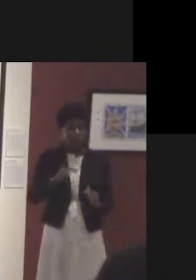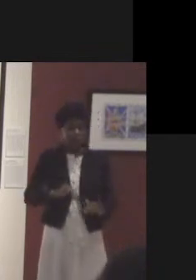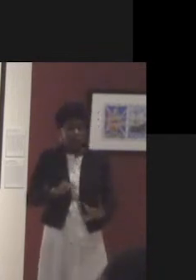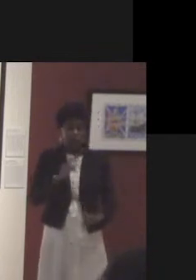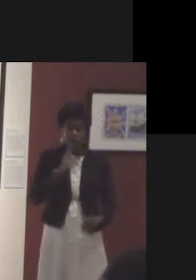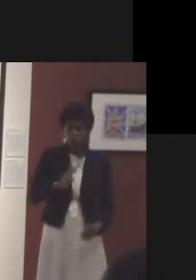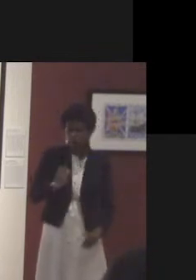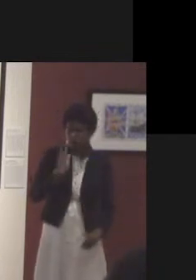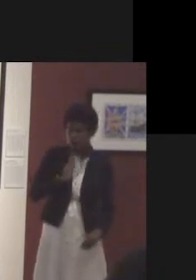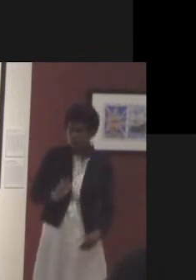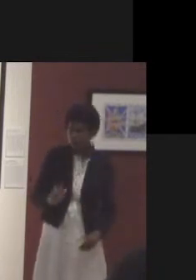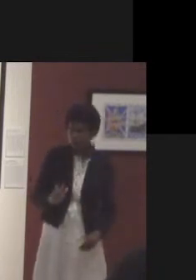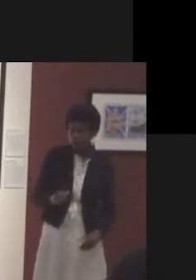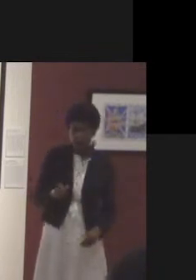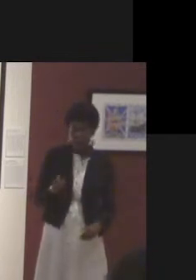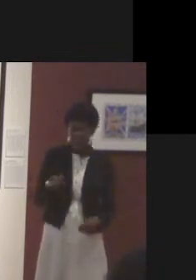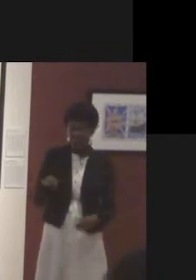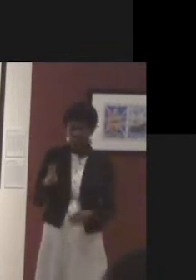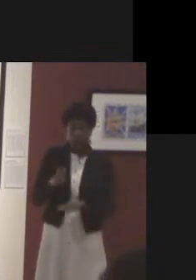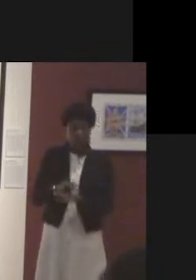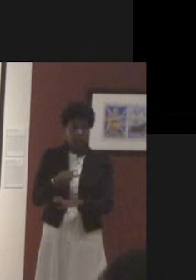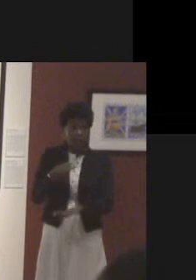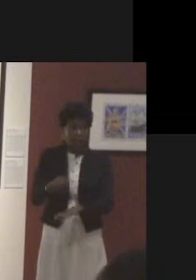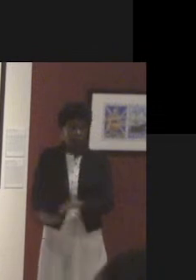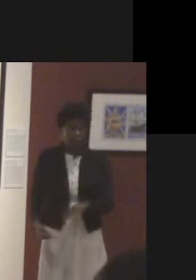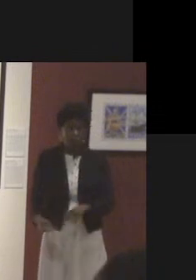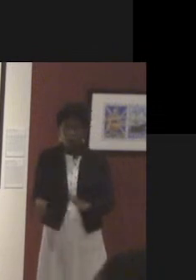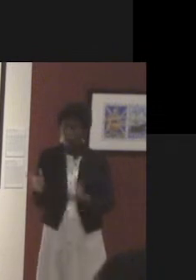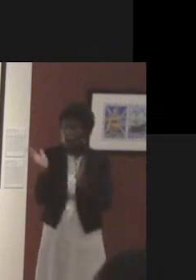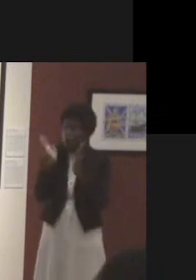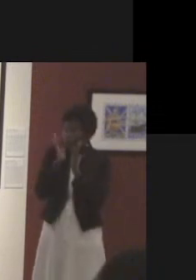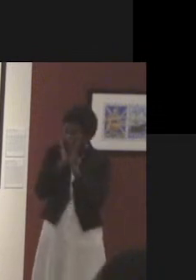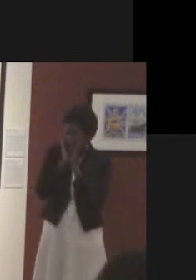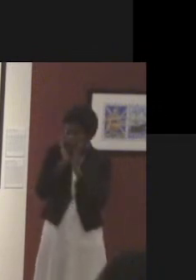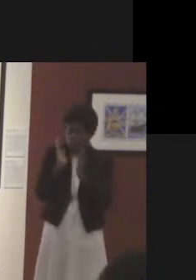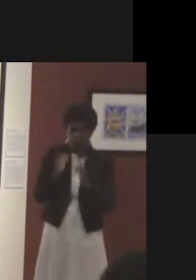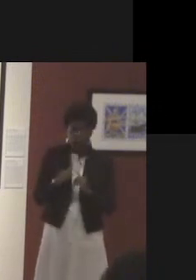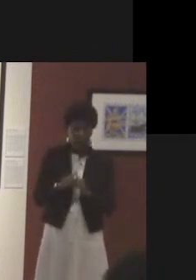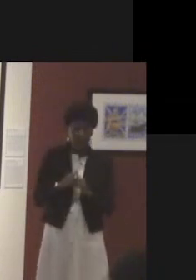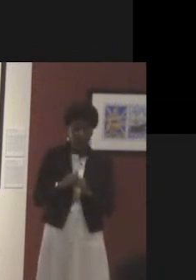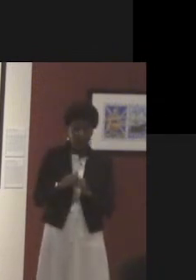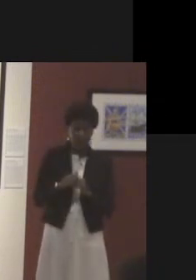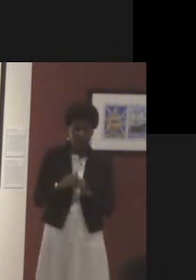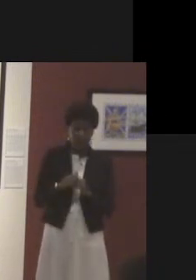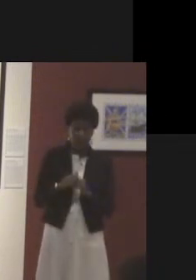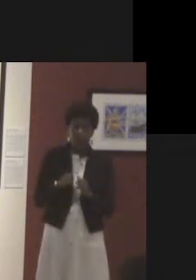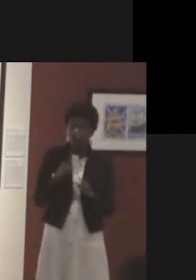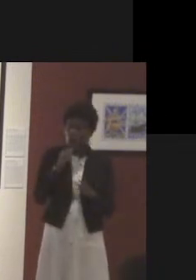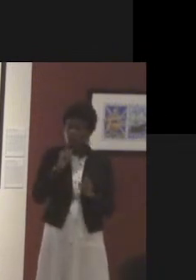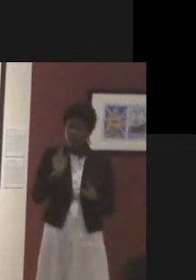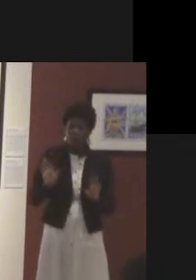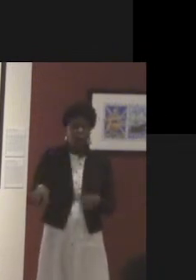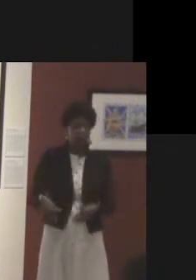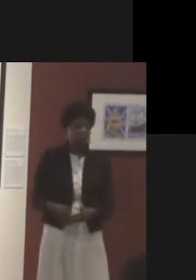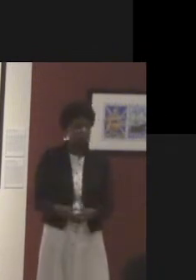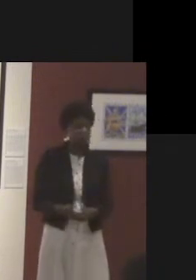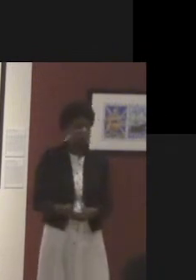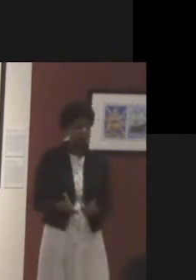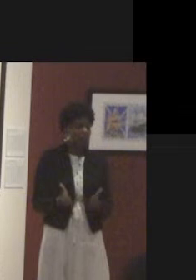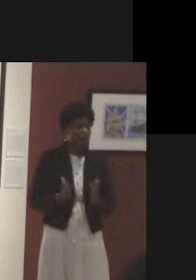you react, right, when they stumble, it's, oh my gosh, yes, this hurts, right? If you don't react, it's no big deal.